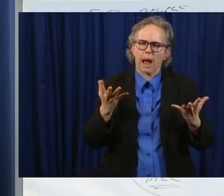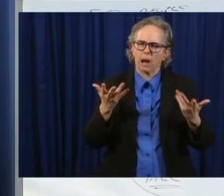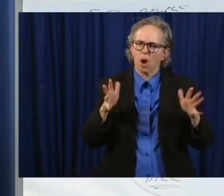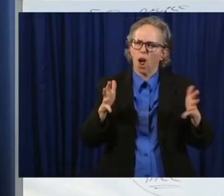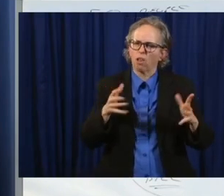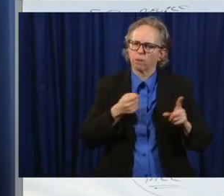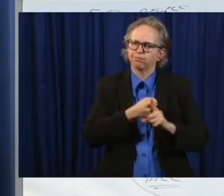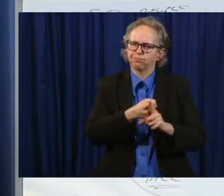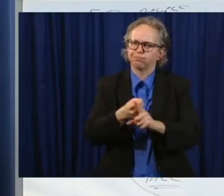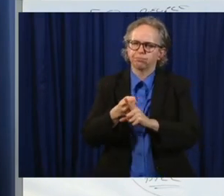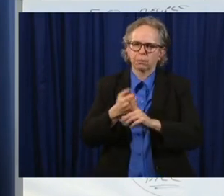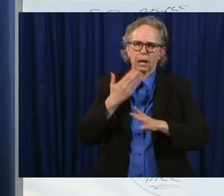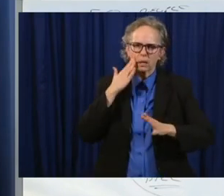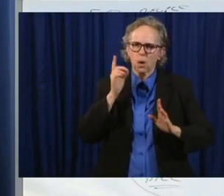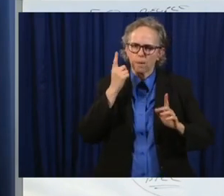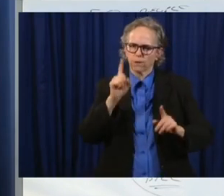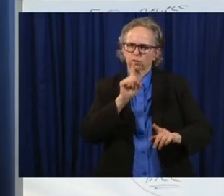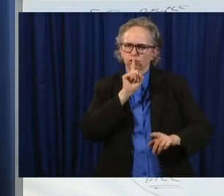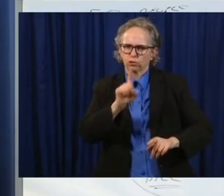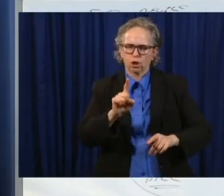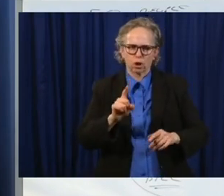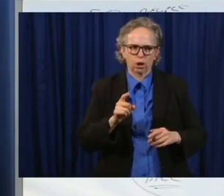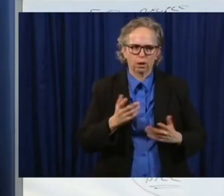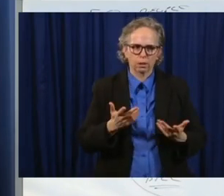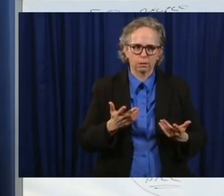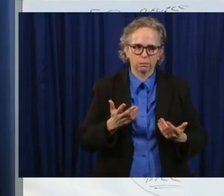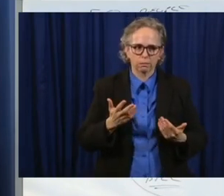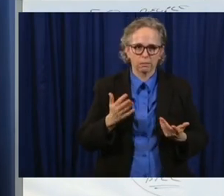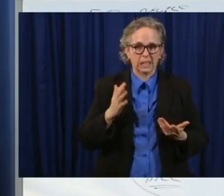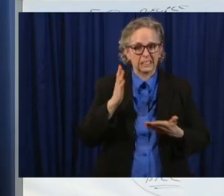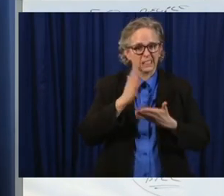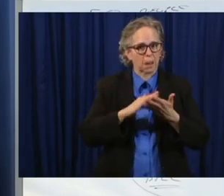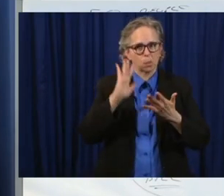them tragically will not be able to come back.